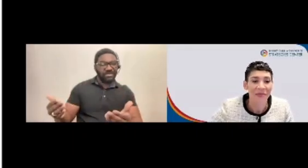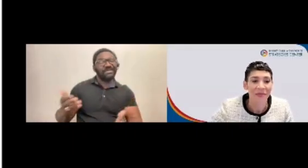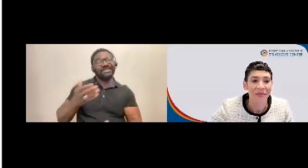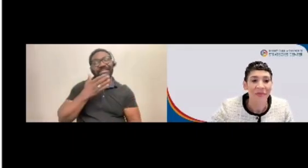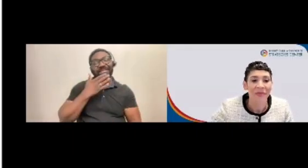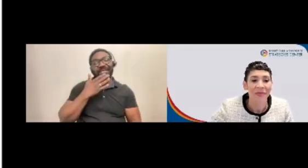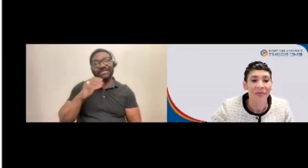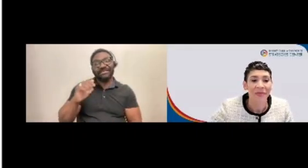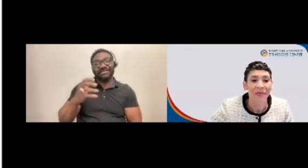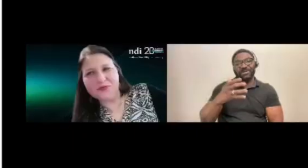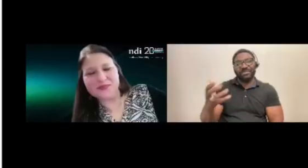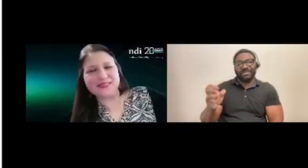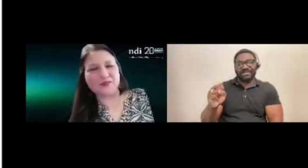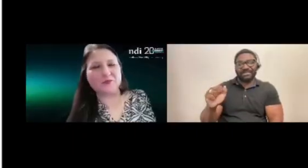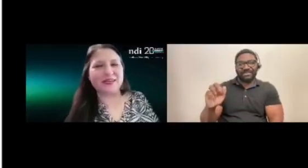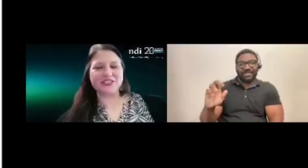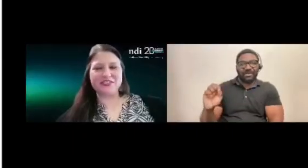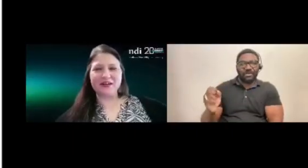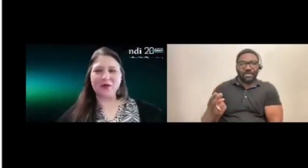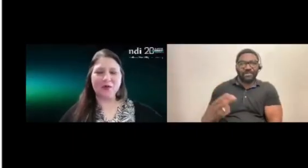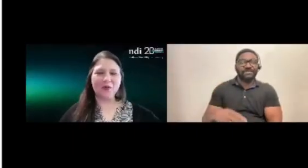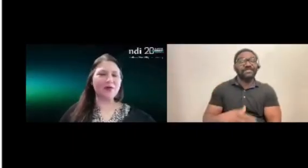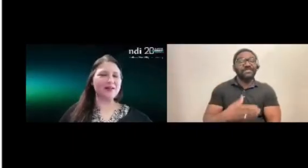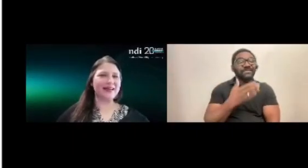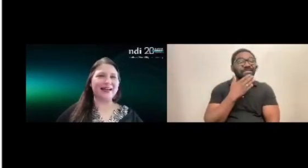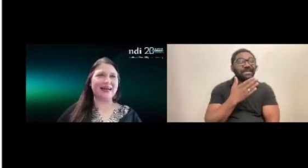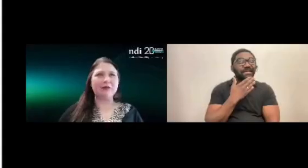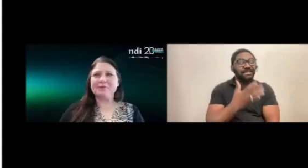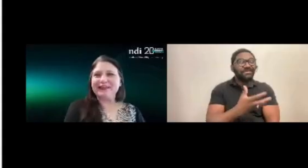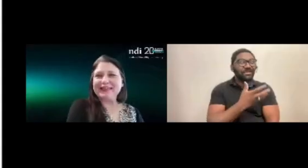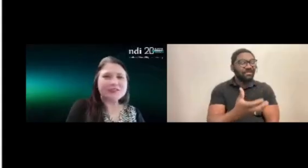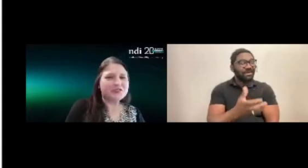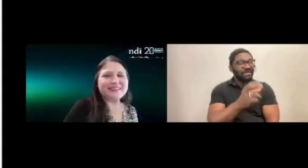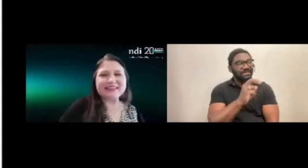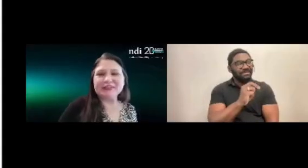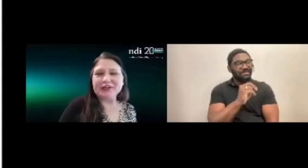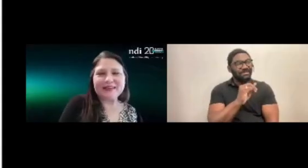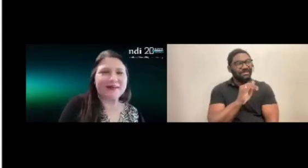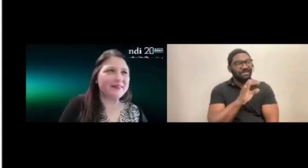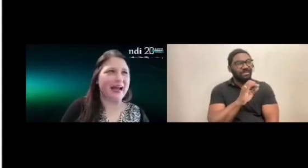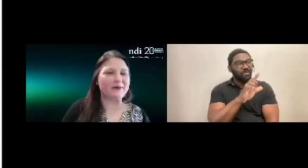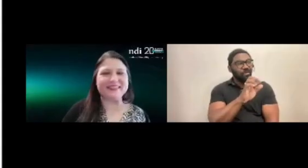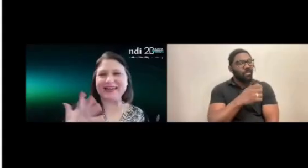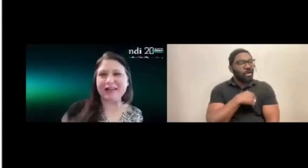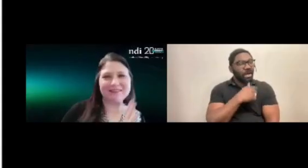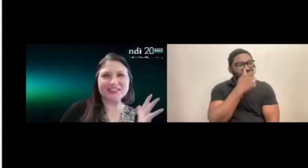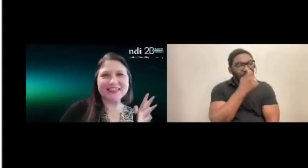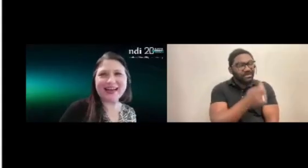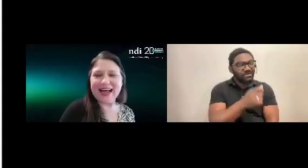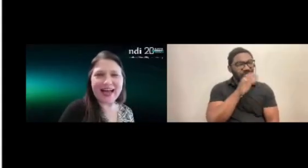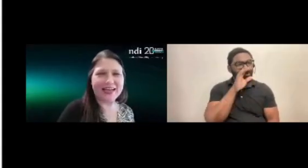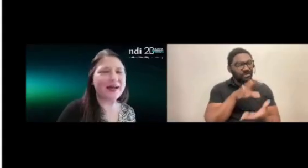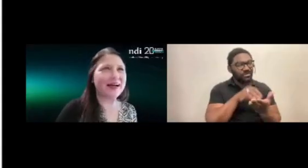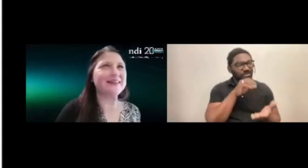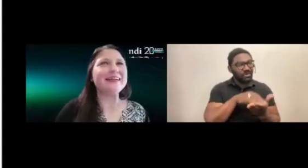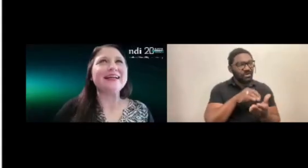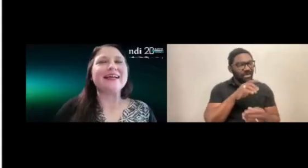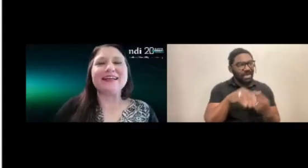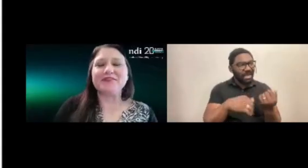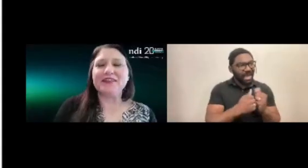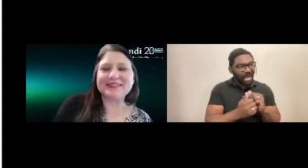much. Thank you so much, Nicole. And I'm really interested in learning about how technology and AI